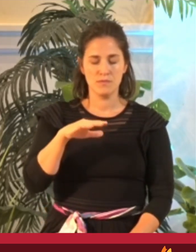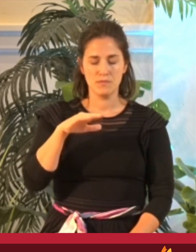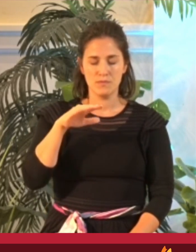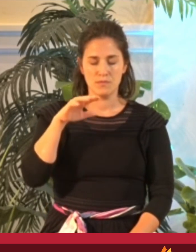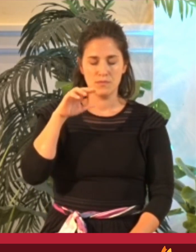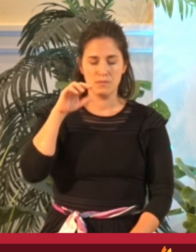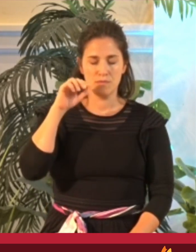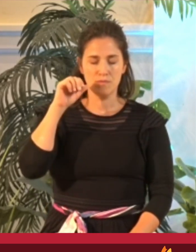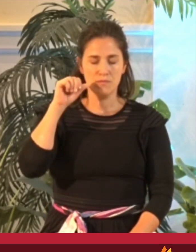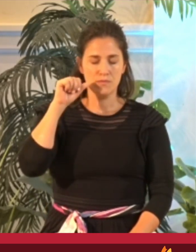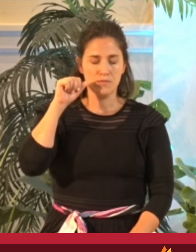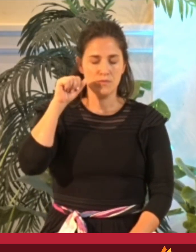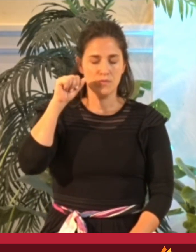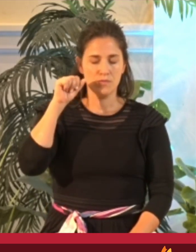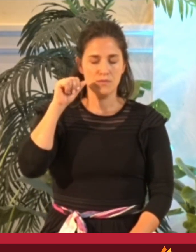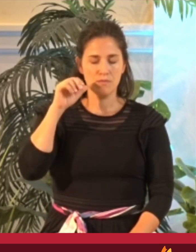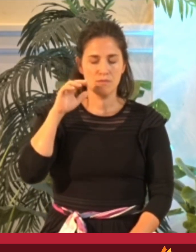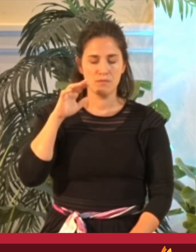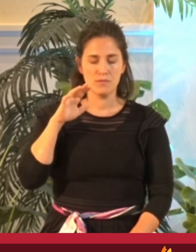As you exhale,